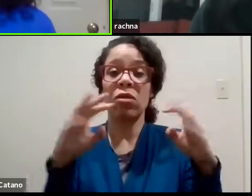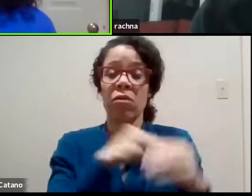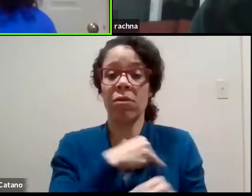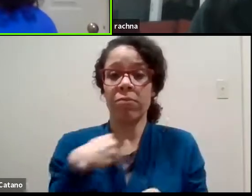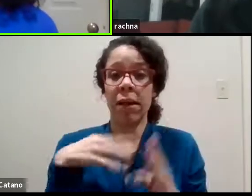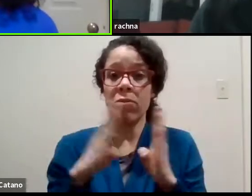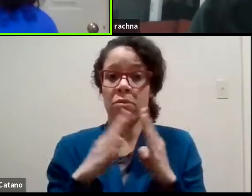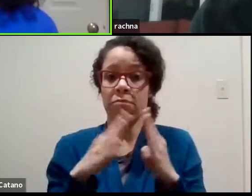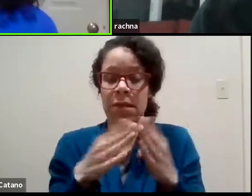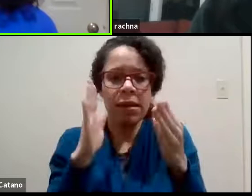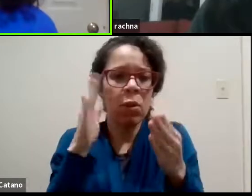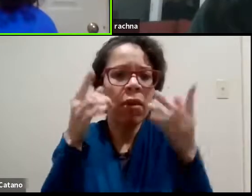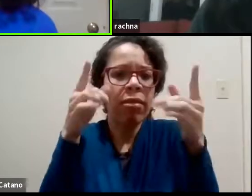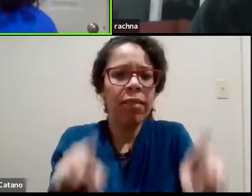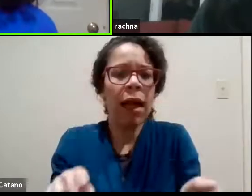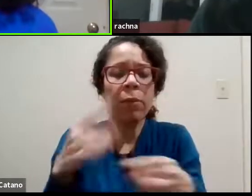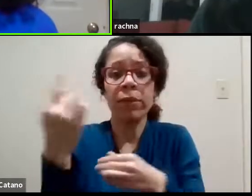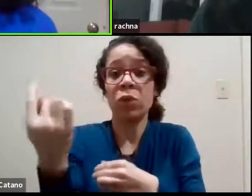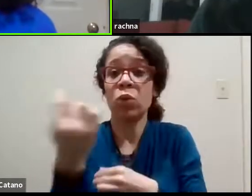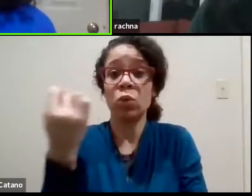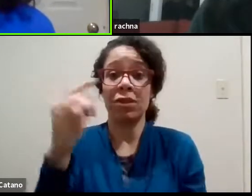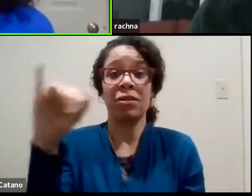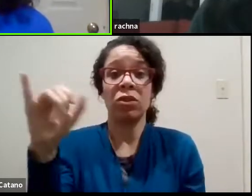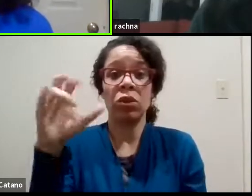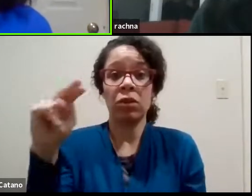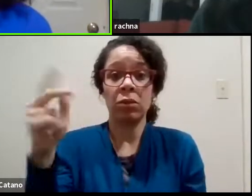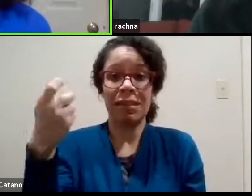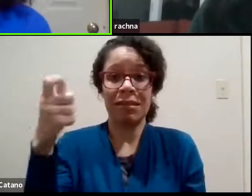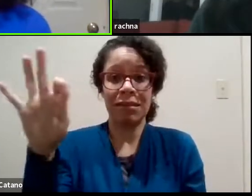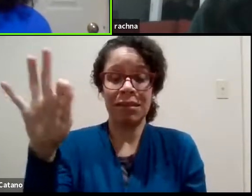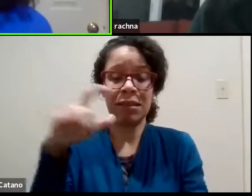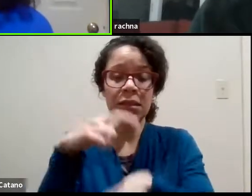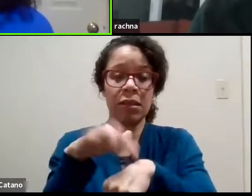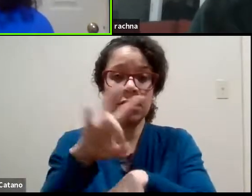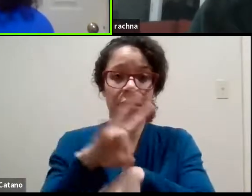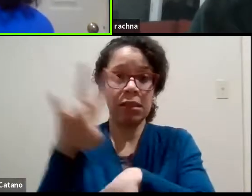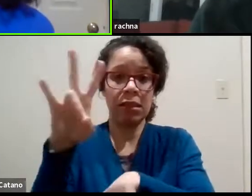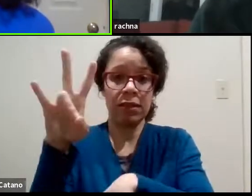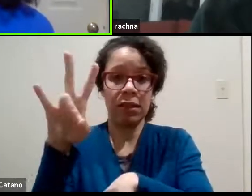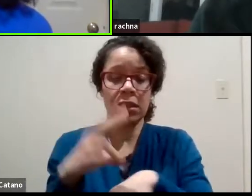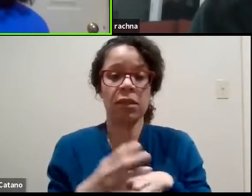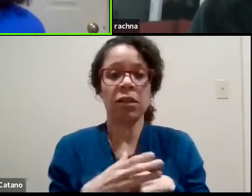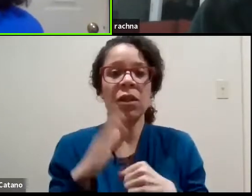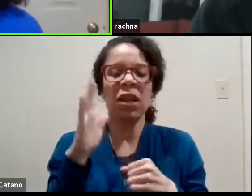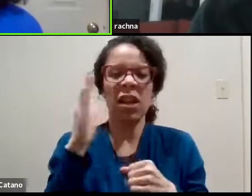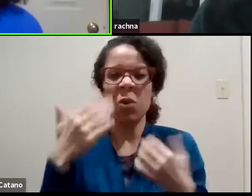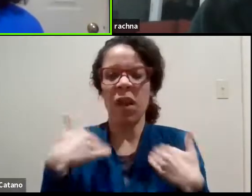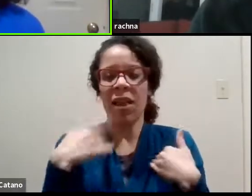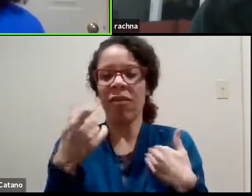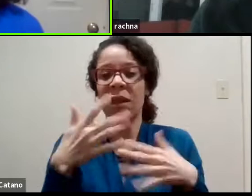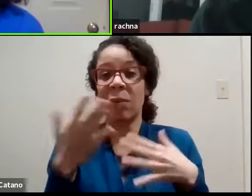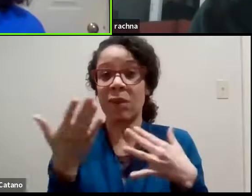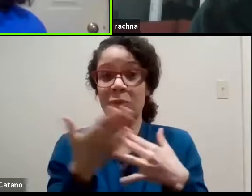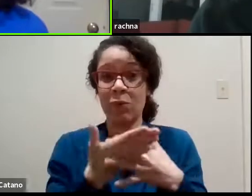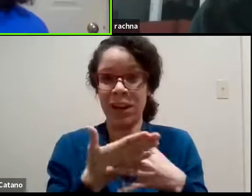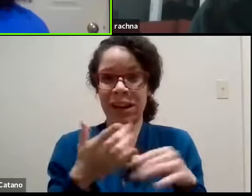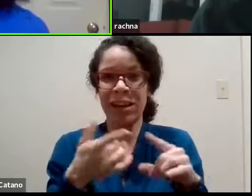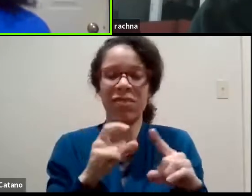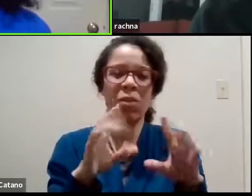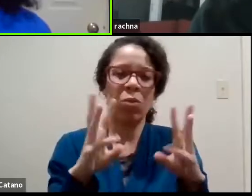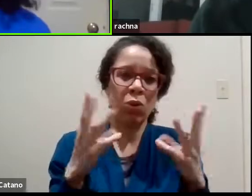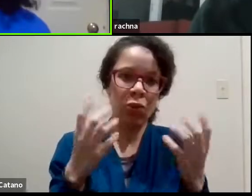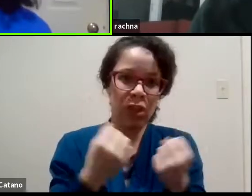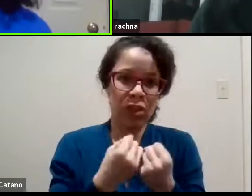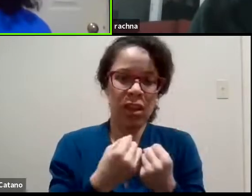Tuesday, January 19th at seven o'clock. Um, we're taking a little breather from our workshops for